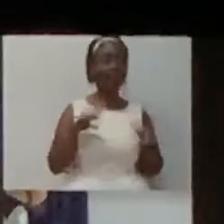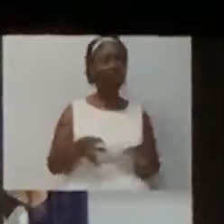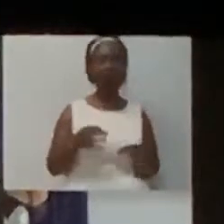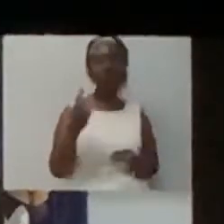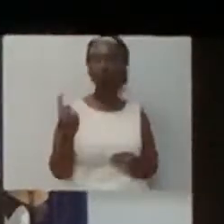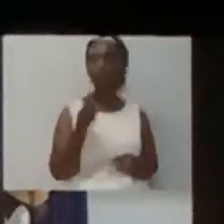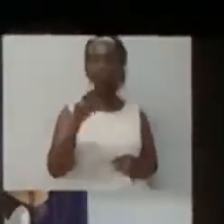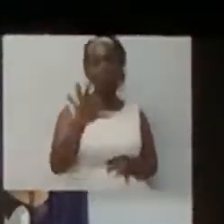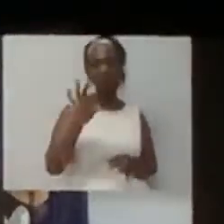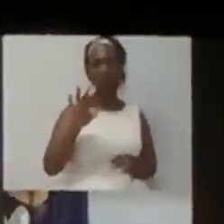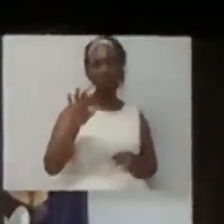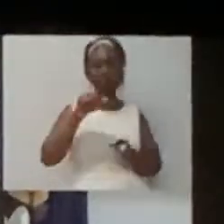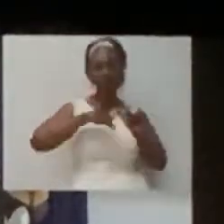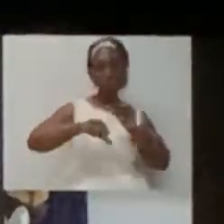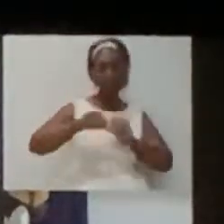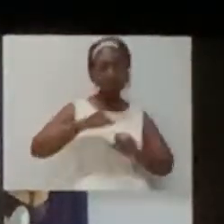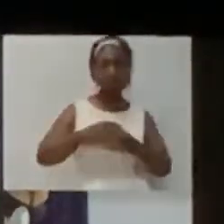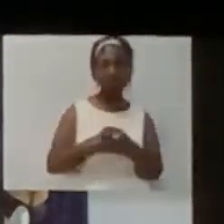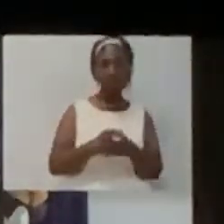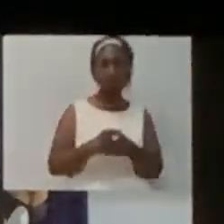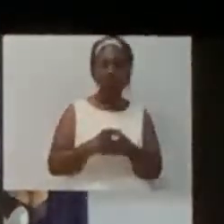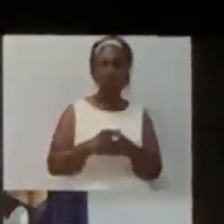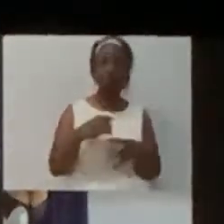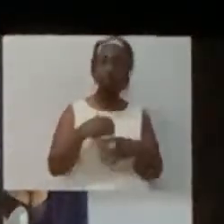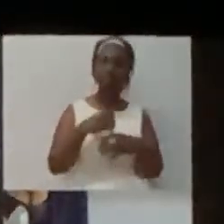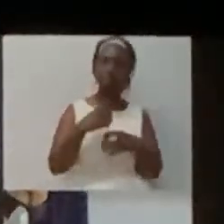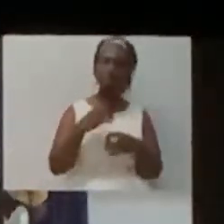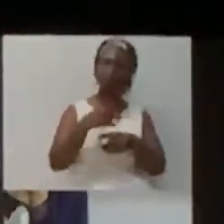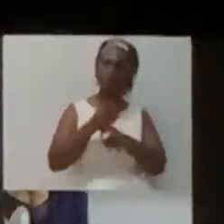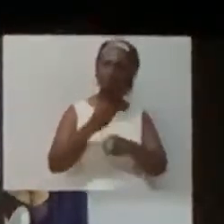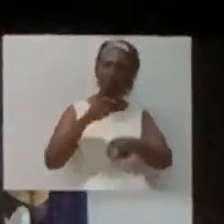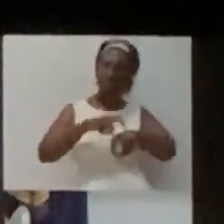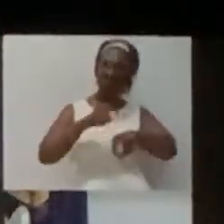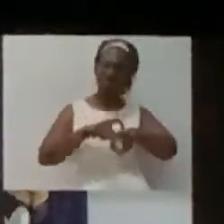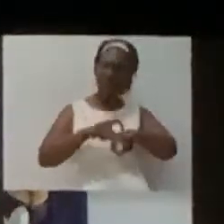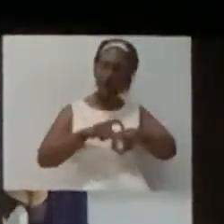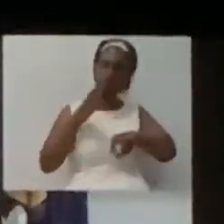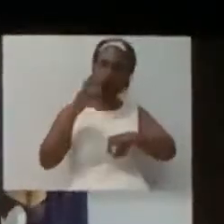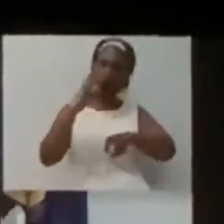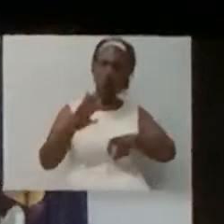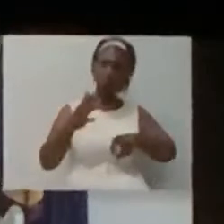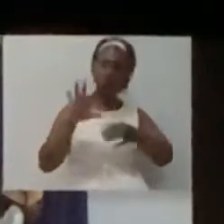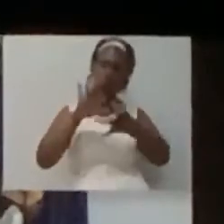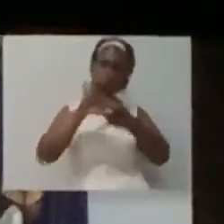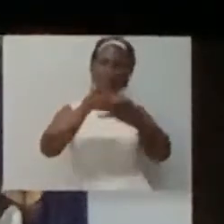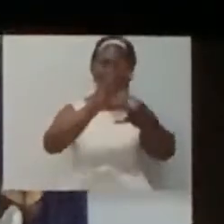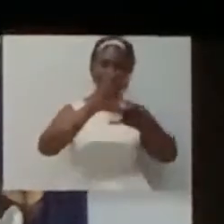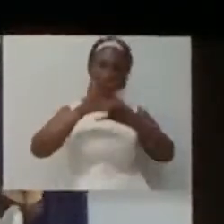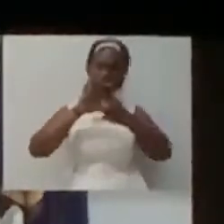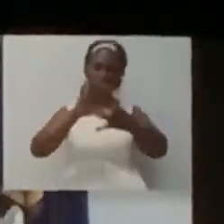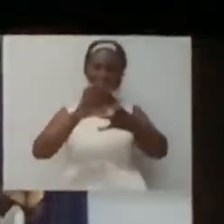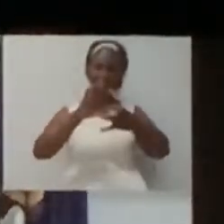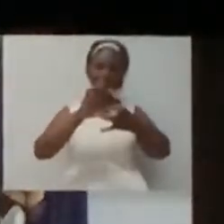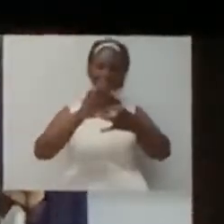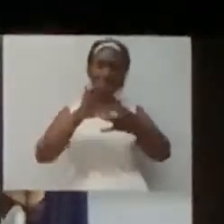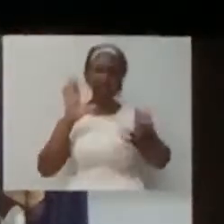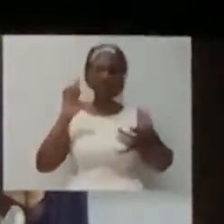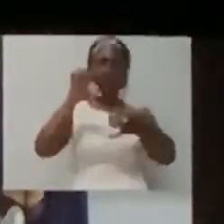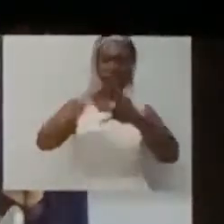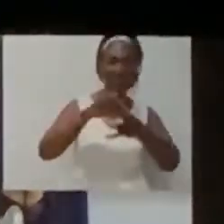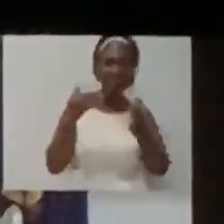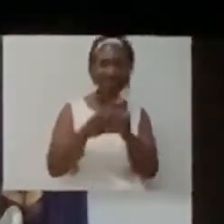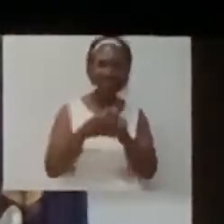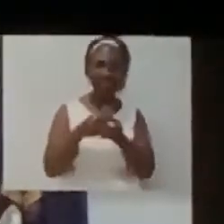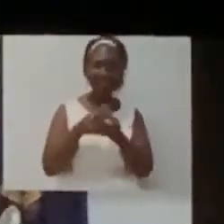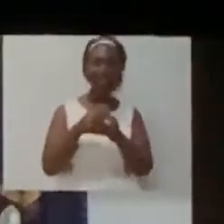And most definitely, choose each other. Make the time moving forward to connect, reconnect, and reach for